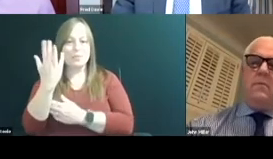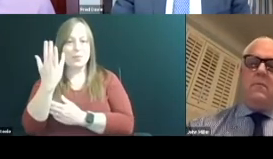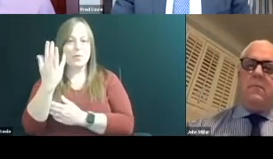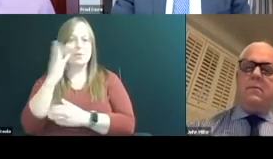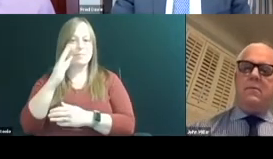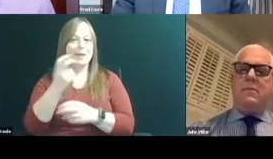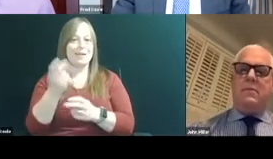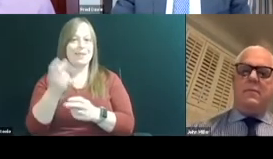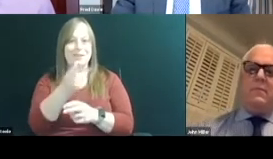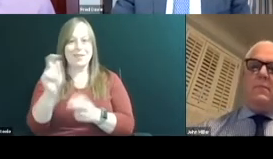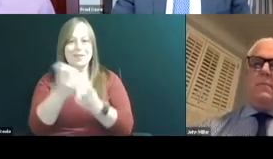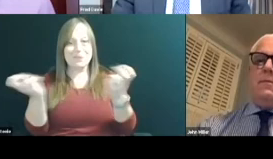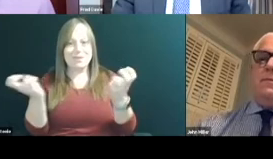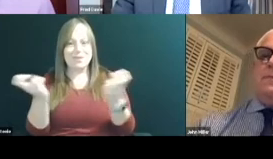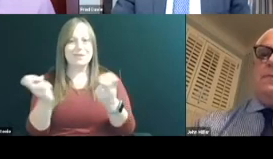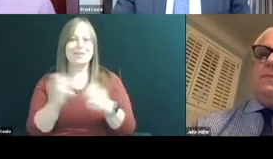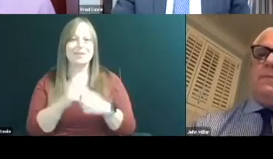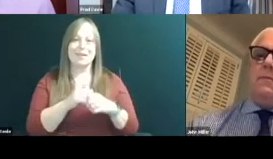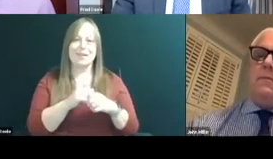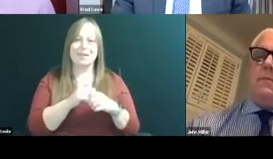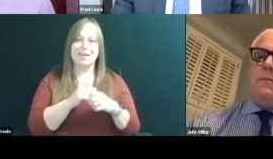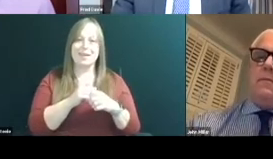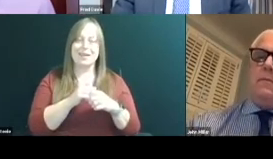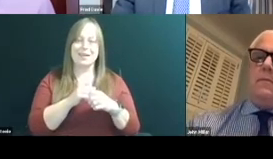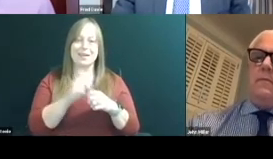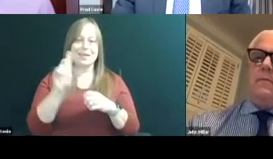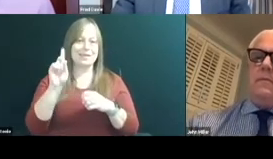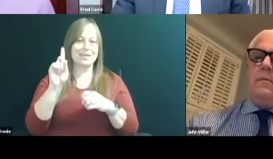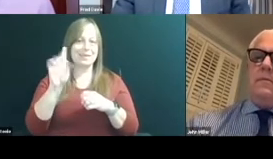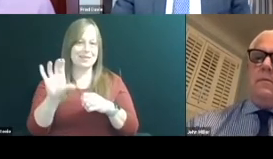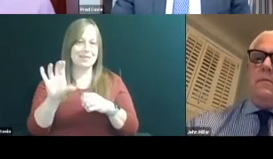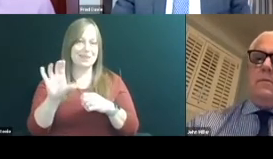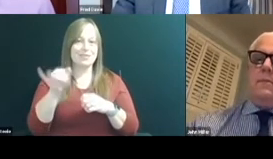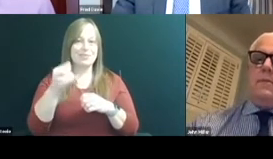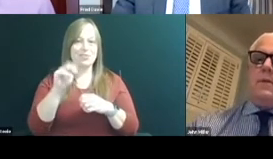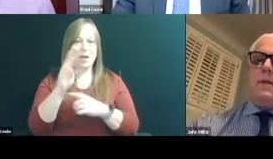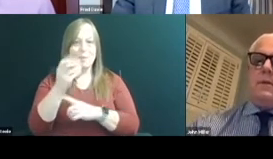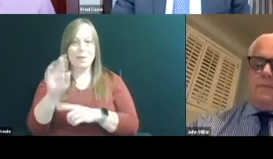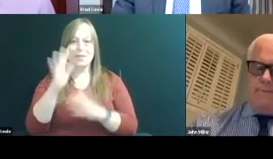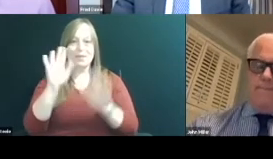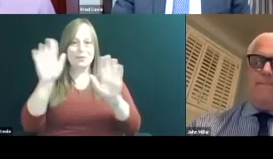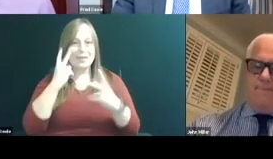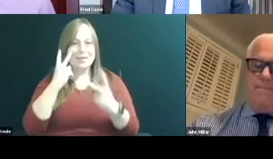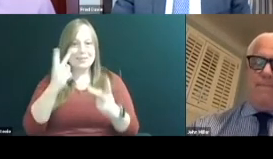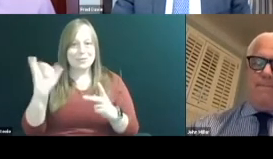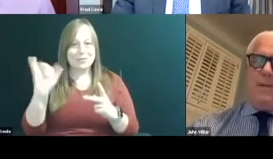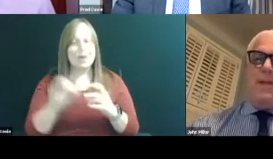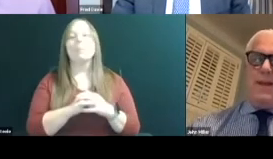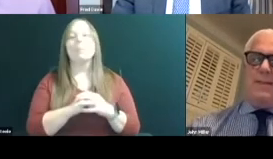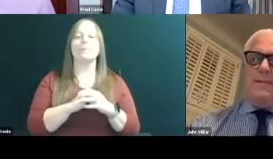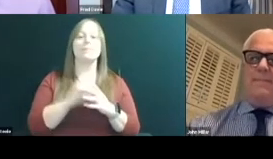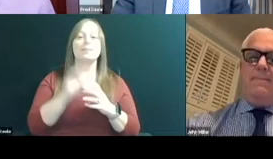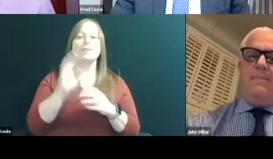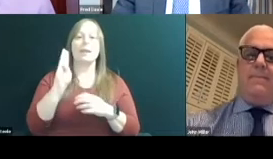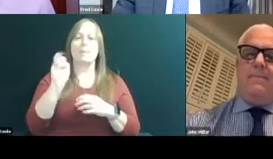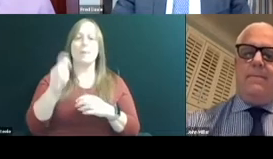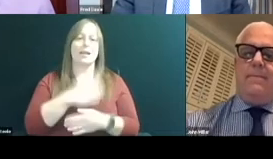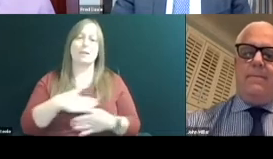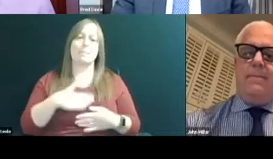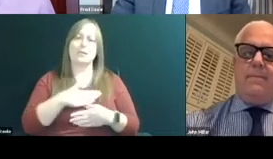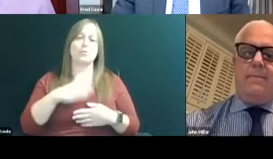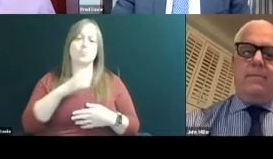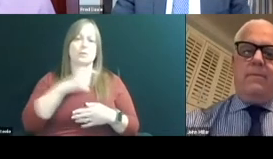fellow panelists, Chair Fred Davey and Deputy Commissioner John Miller. It's great to see you as well. Ben, I'm very pleased with the